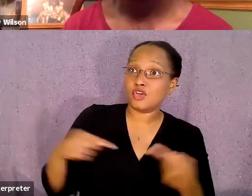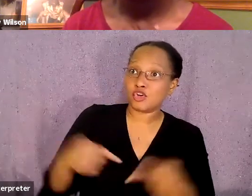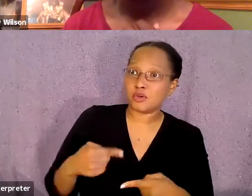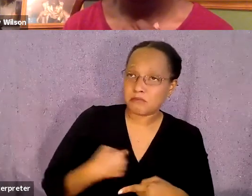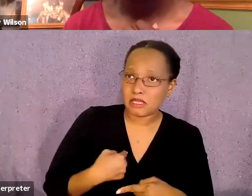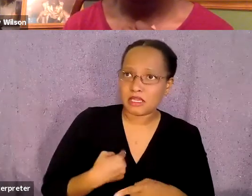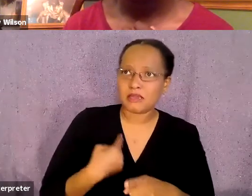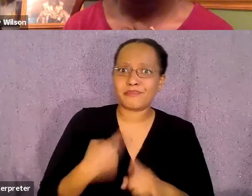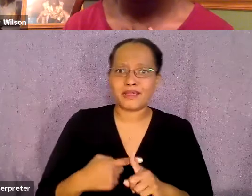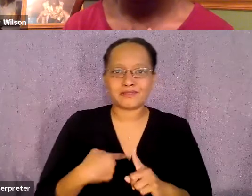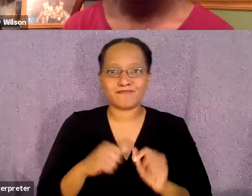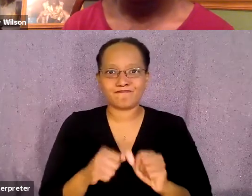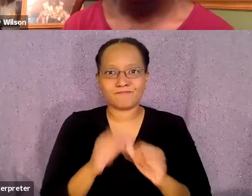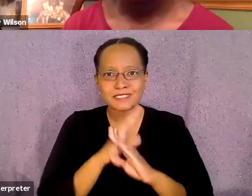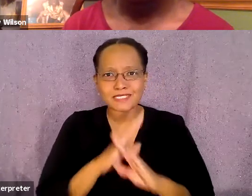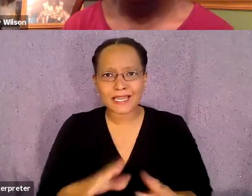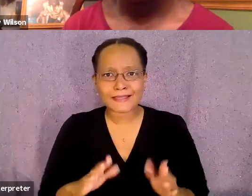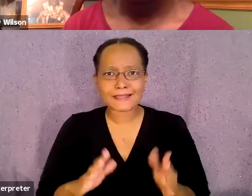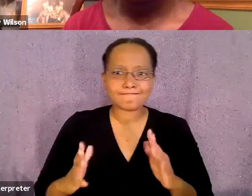I mean, I guess I'll go.